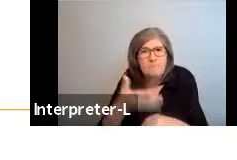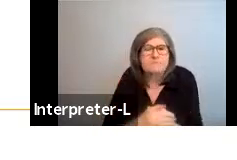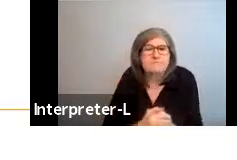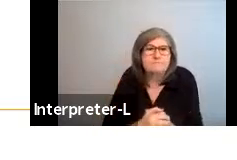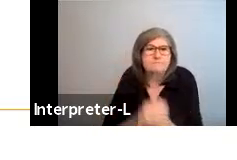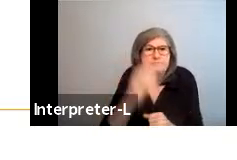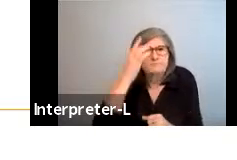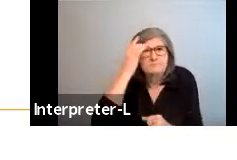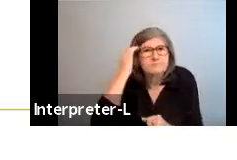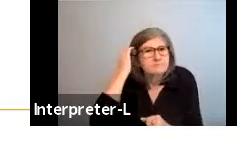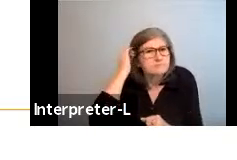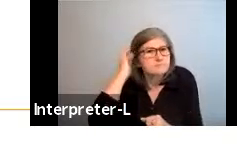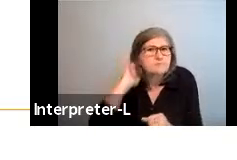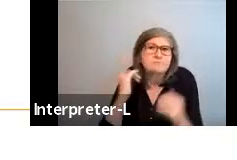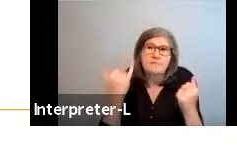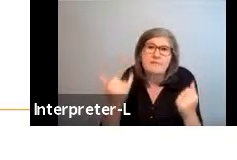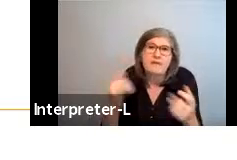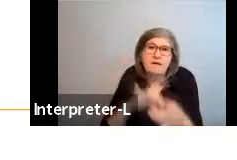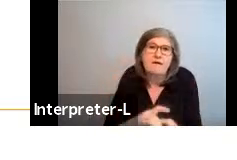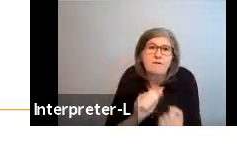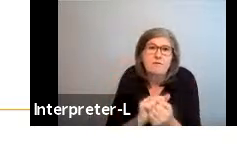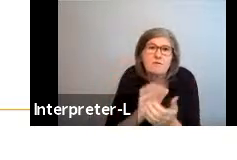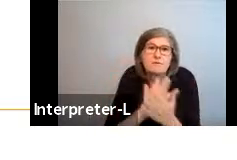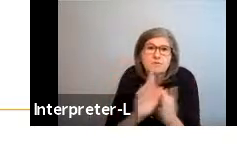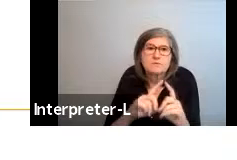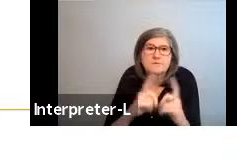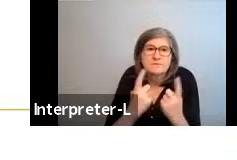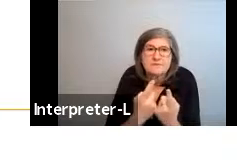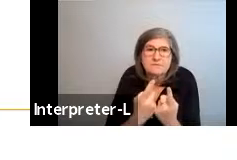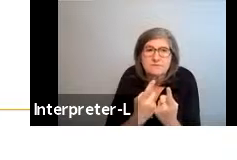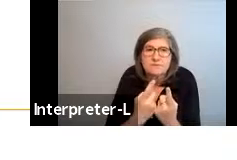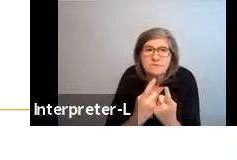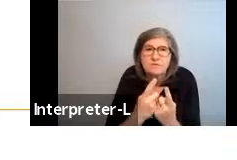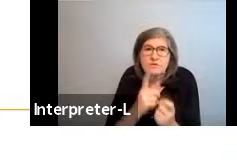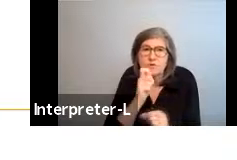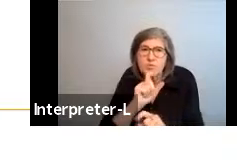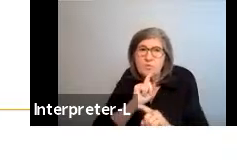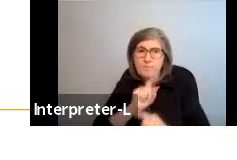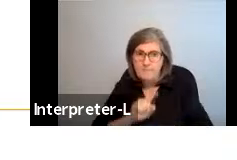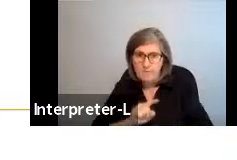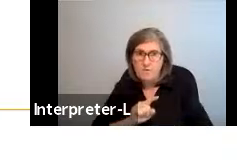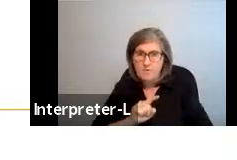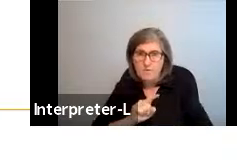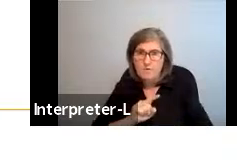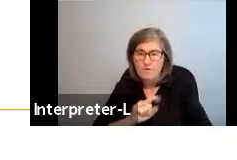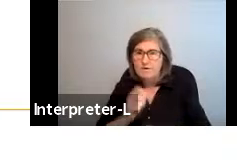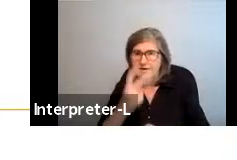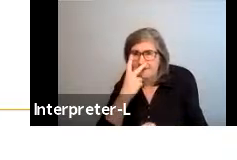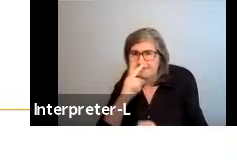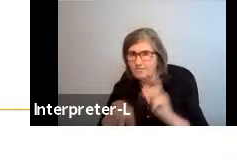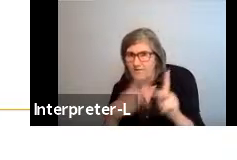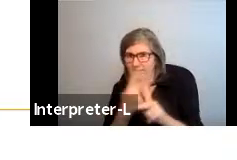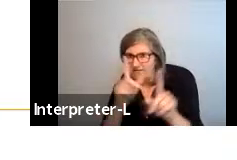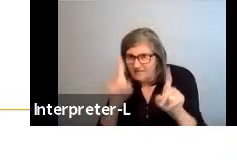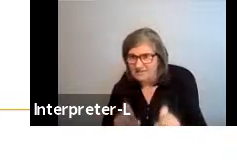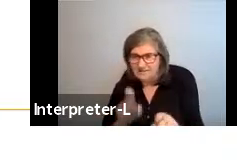In terms of those school districts that are reporting, here you can see the kinds of